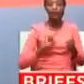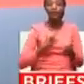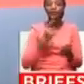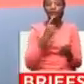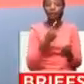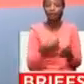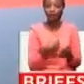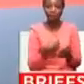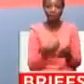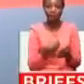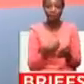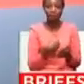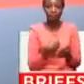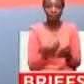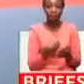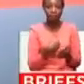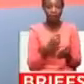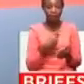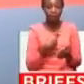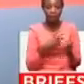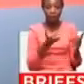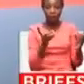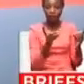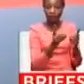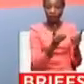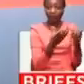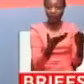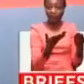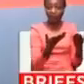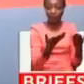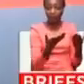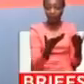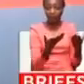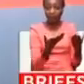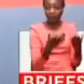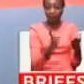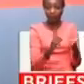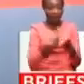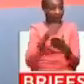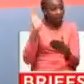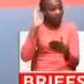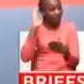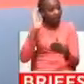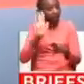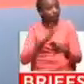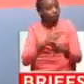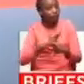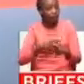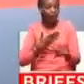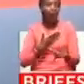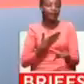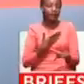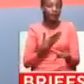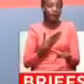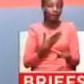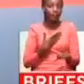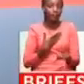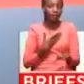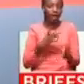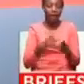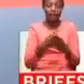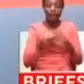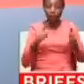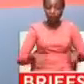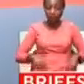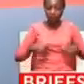a young lady who I happened to date at the time, her name was Crystal, and she listened to my music. And this was while I was living in New York, and she